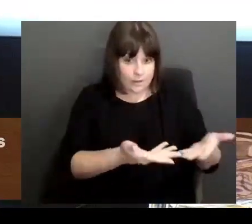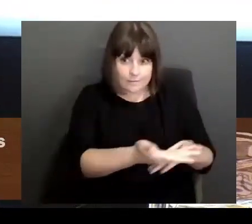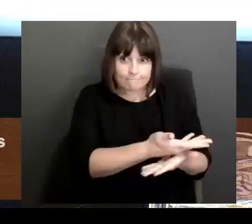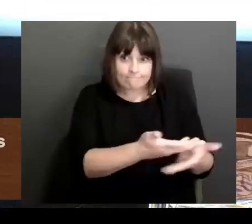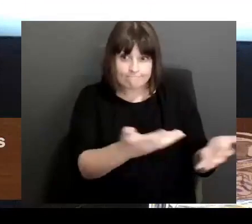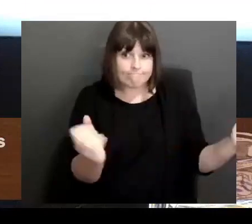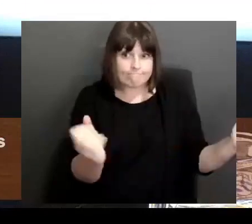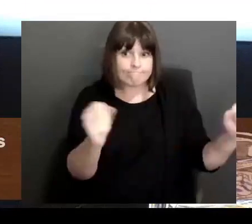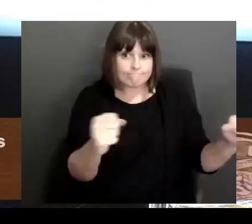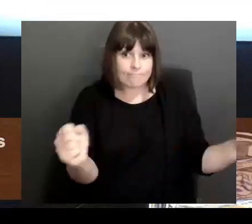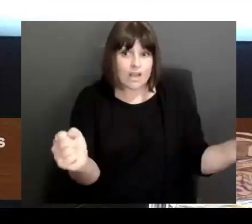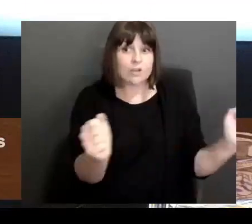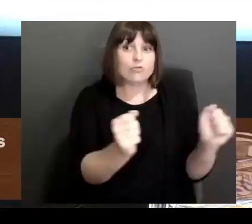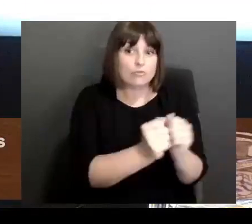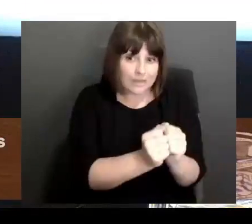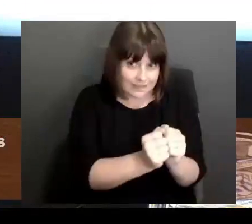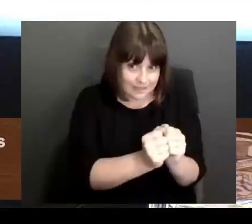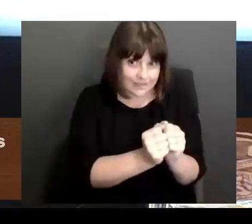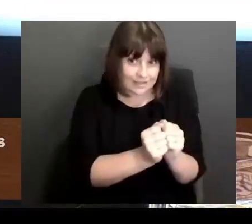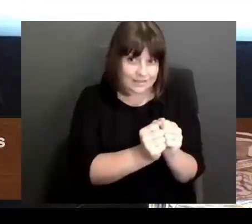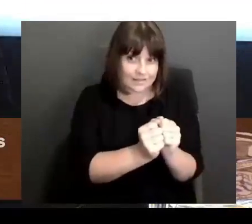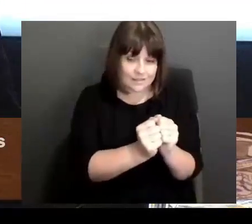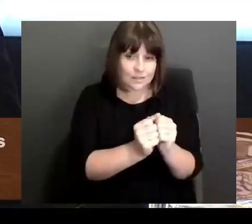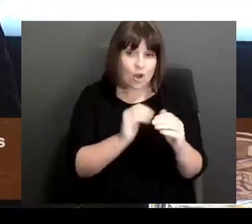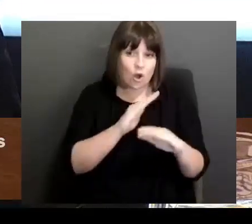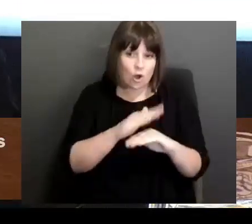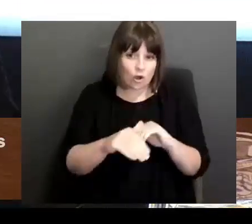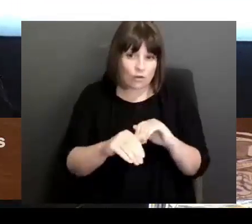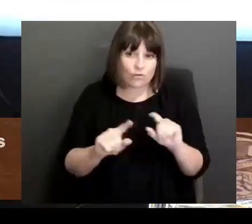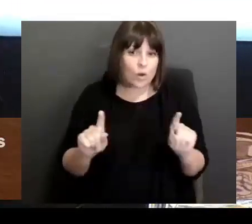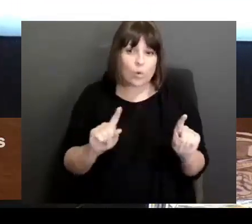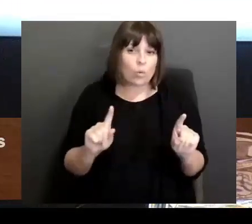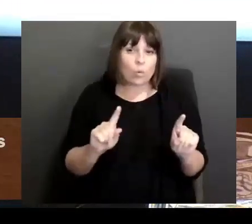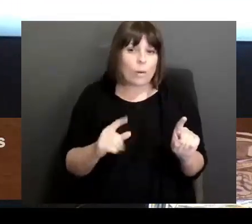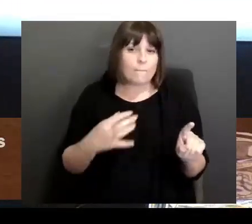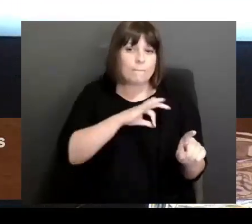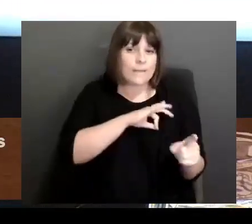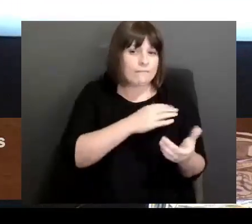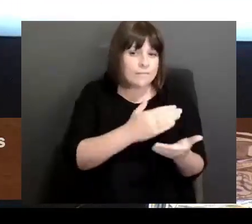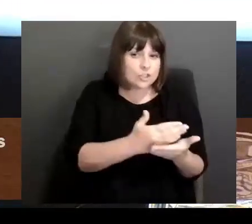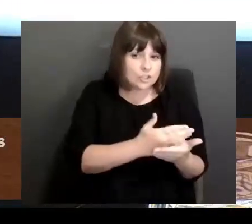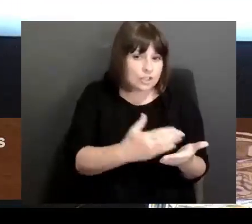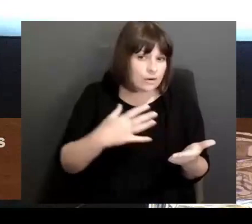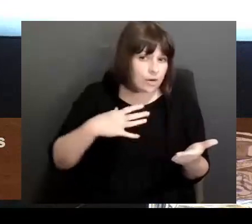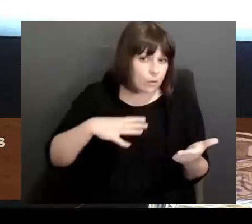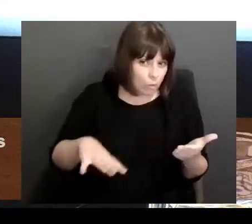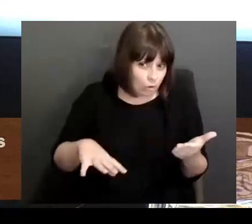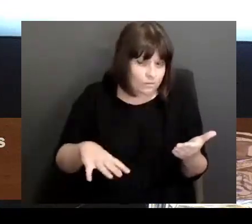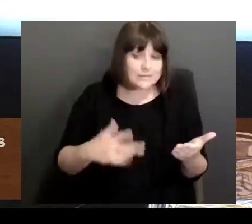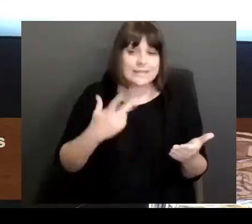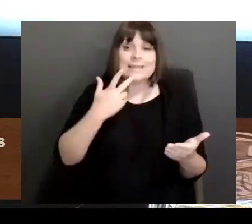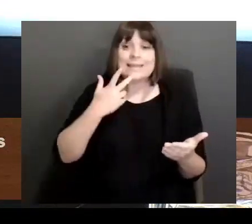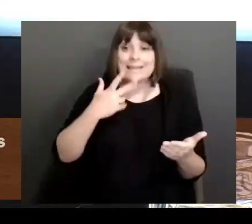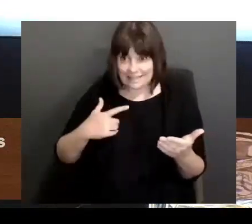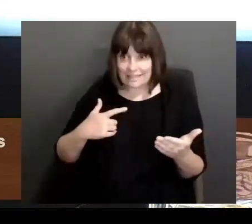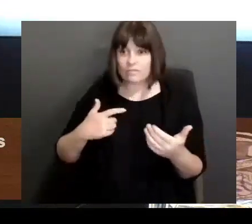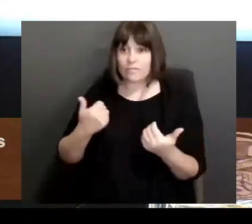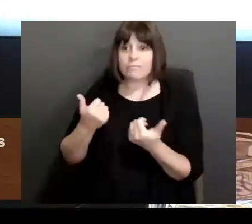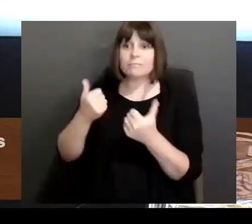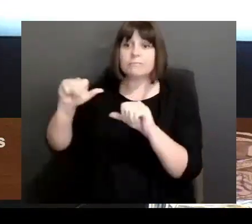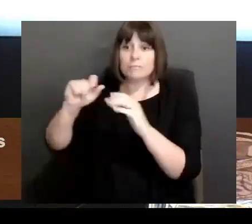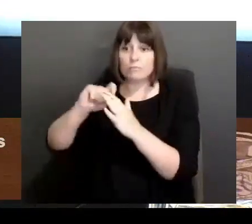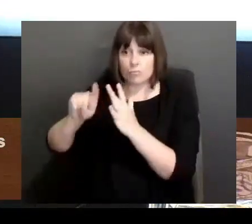they wish to achieve from that proponent if they were to go ahead to build a project. That is